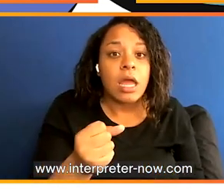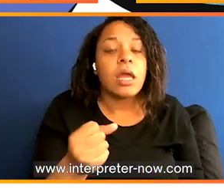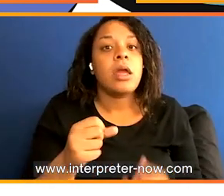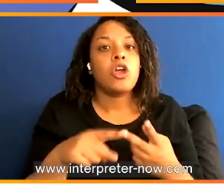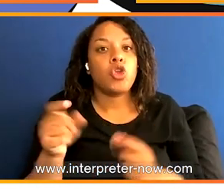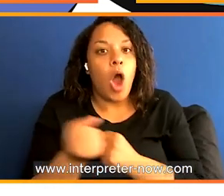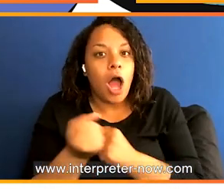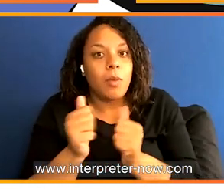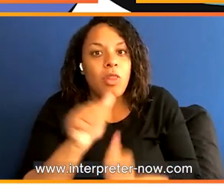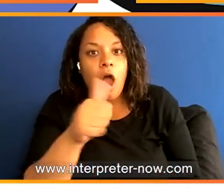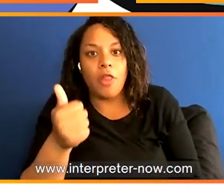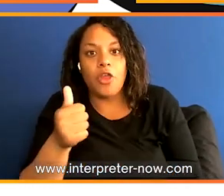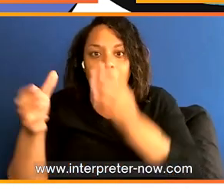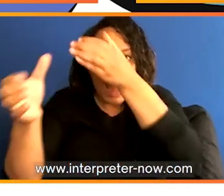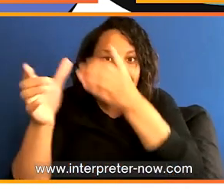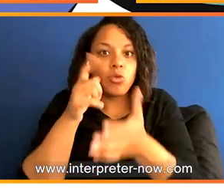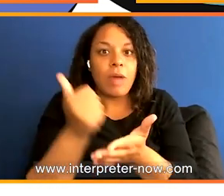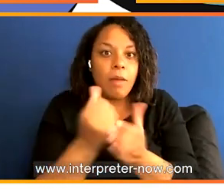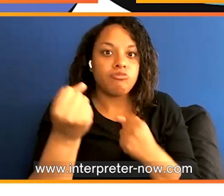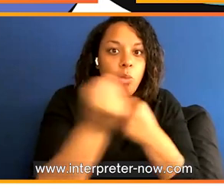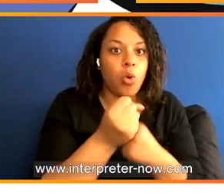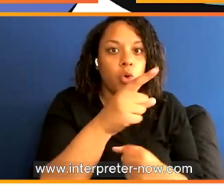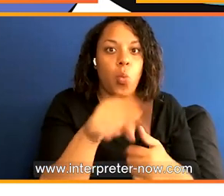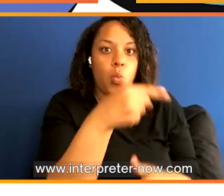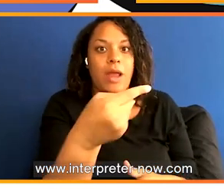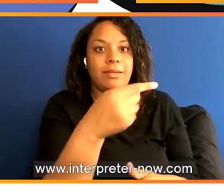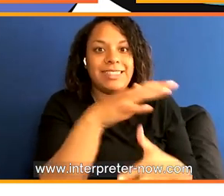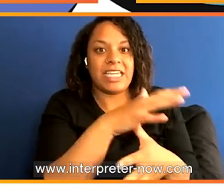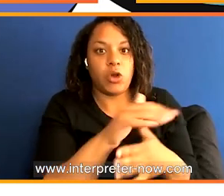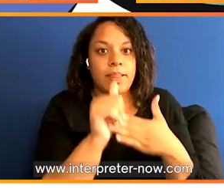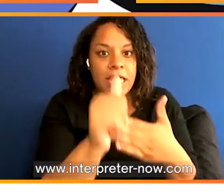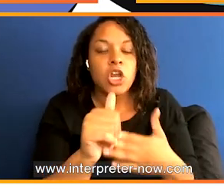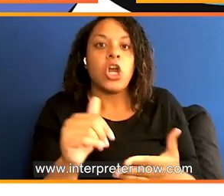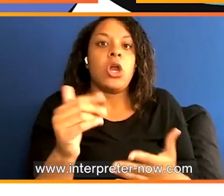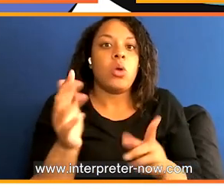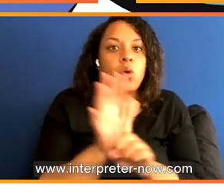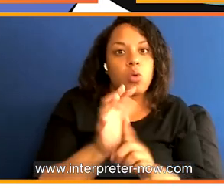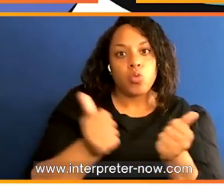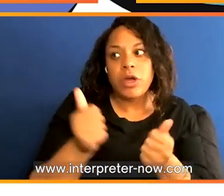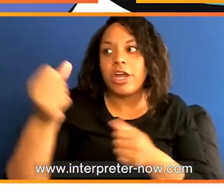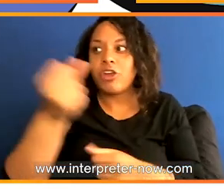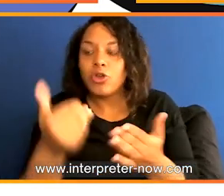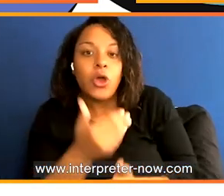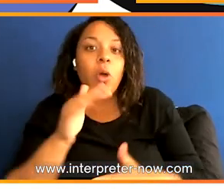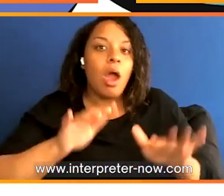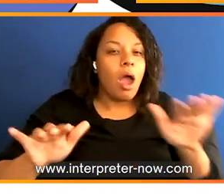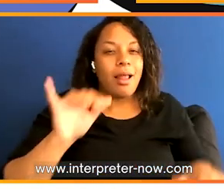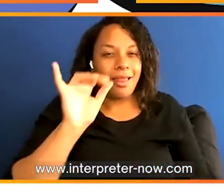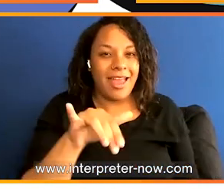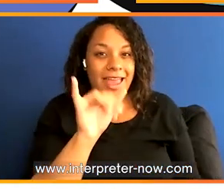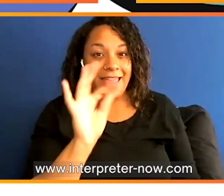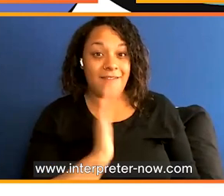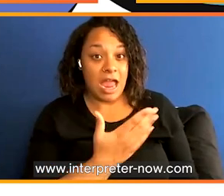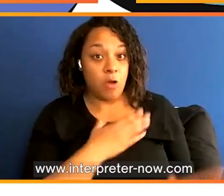do you bring in new leaders? Do you augment it with other experts who can help support that senior leader in the organization?